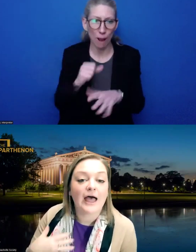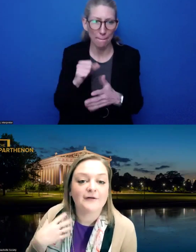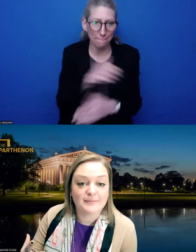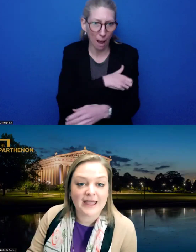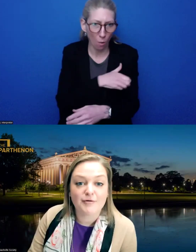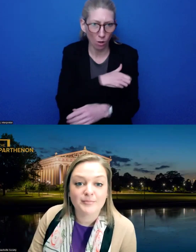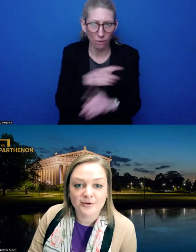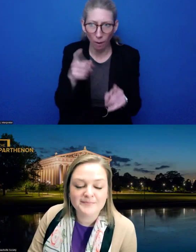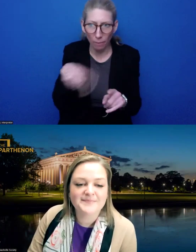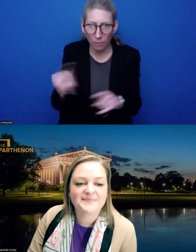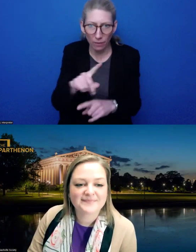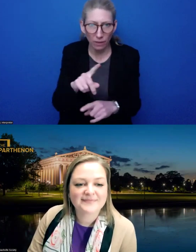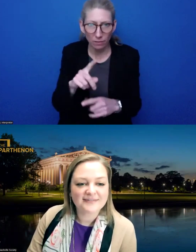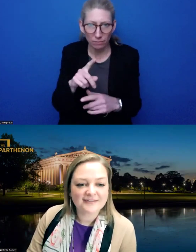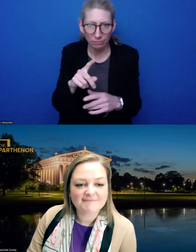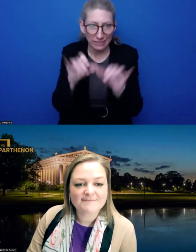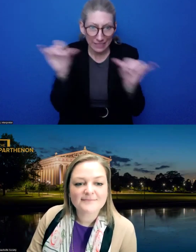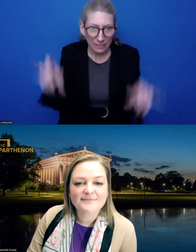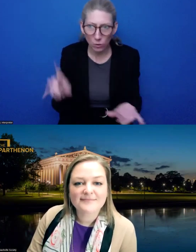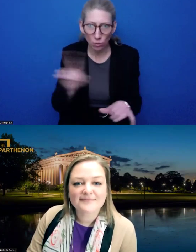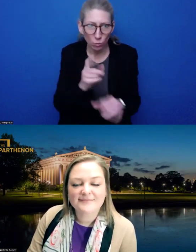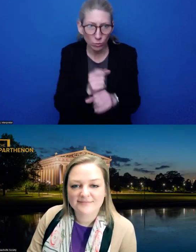that held them accountable?